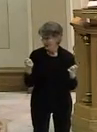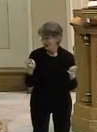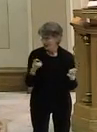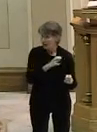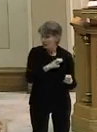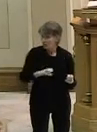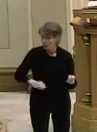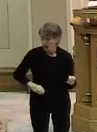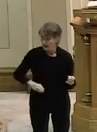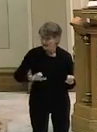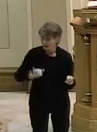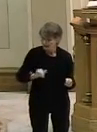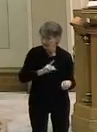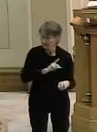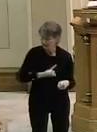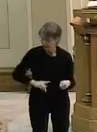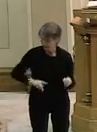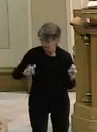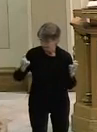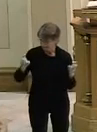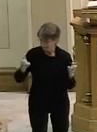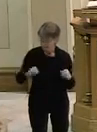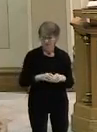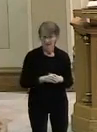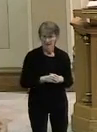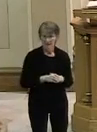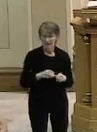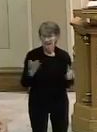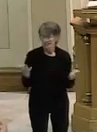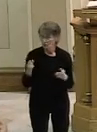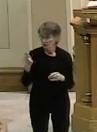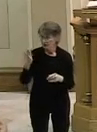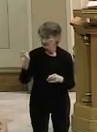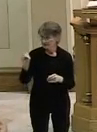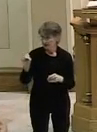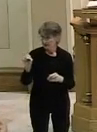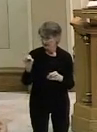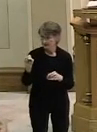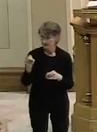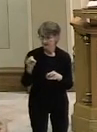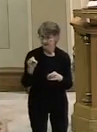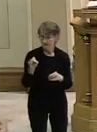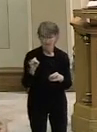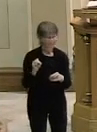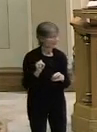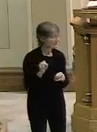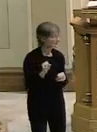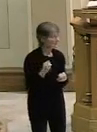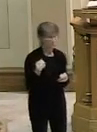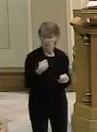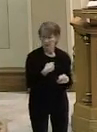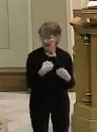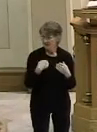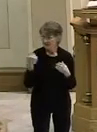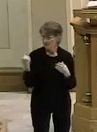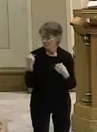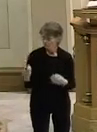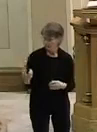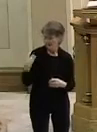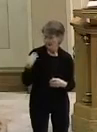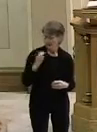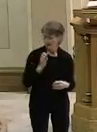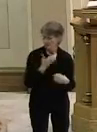the King. Now, in the United States, we have someone who's the head of our country. What do we call that